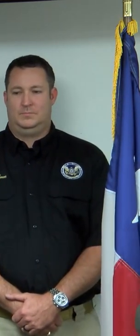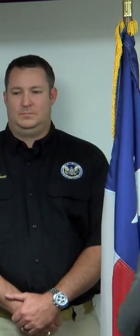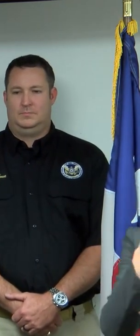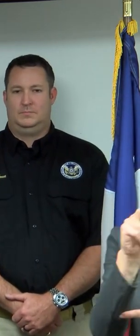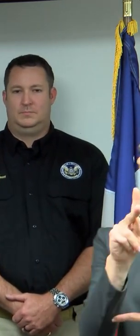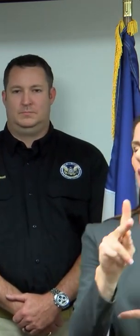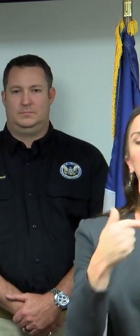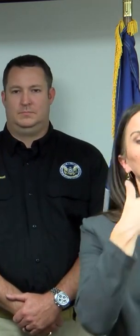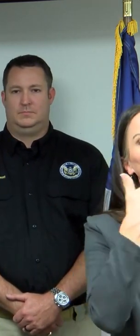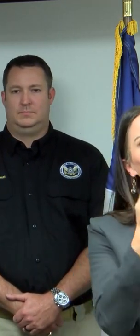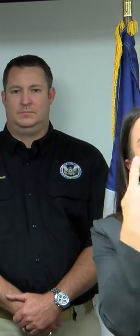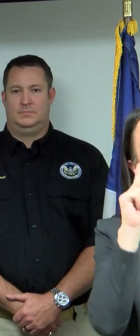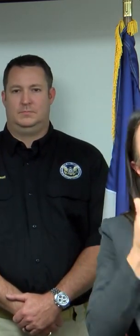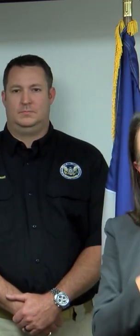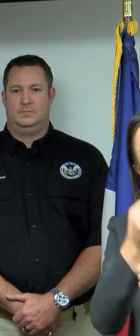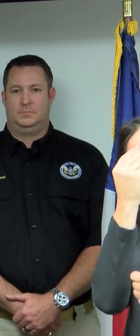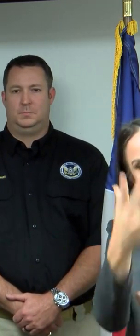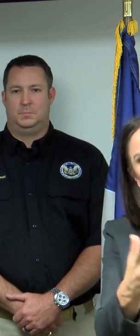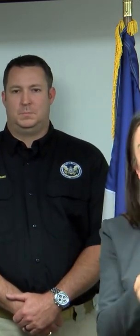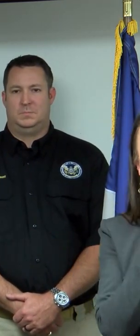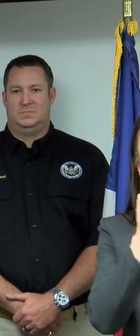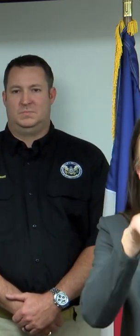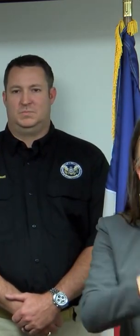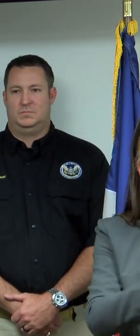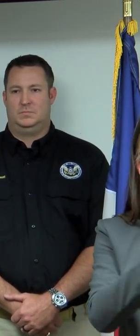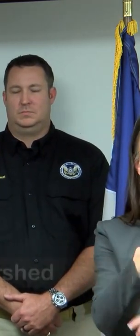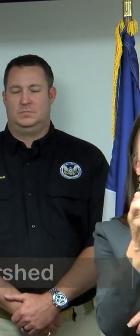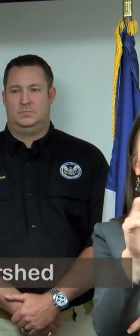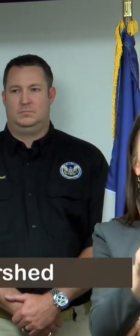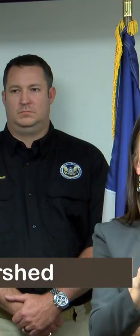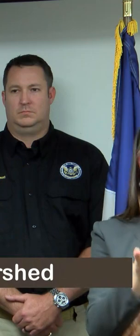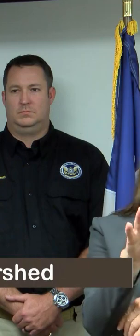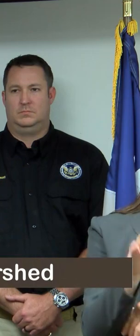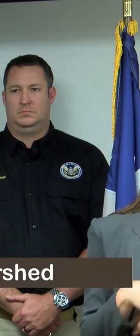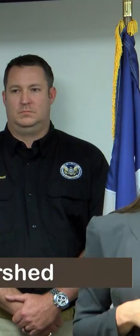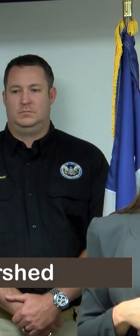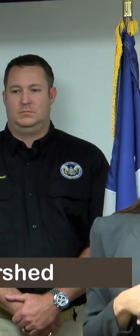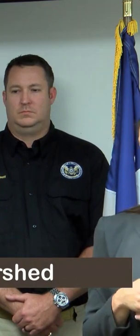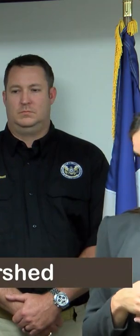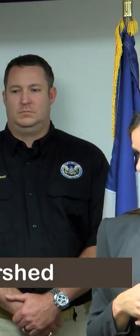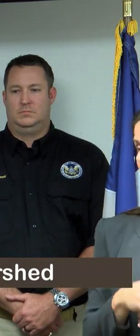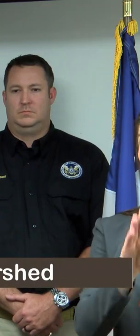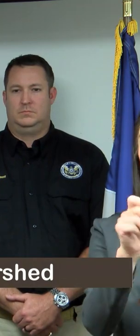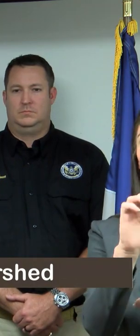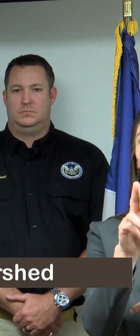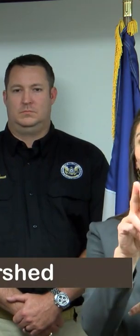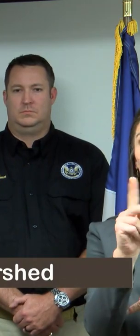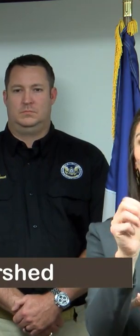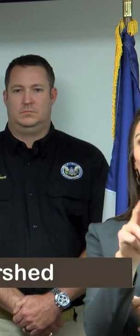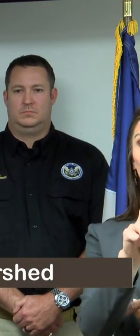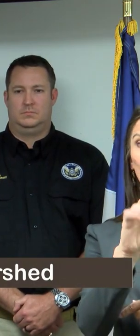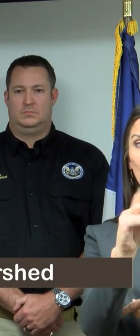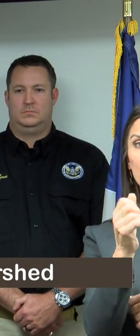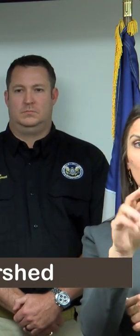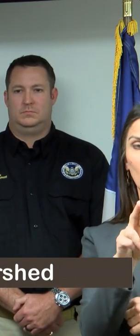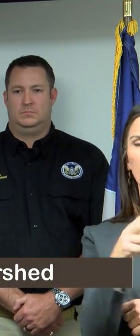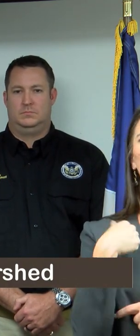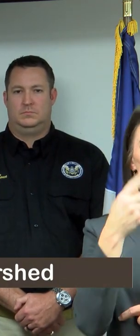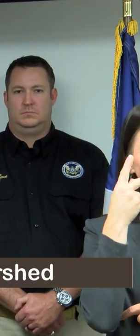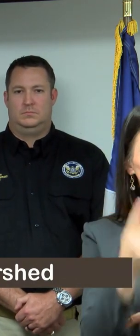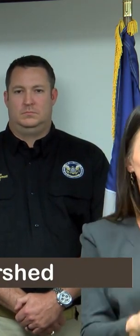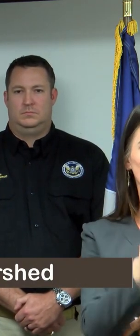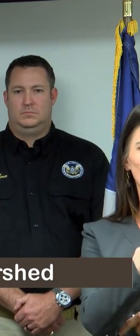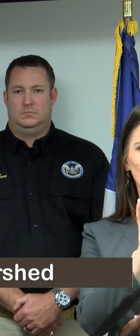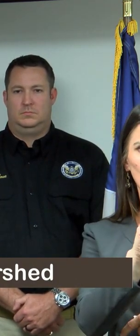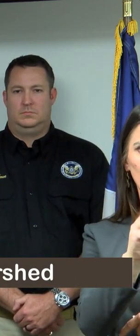Thank you. I'm going to give you an update on our streams and the river in the Barker Reservoir. We saw 2 to 5 inches of rainfall countywide